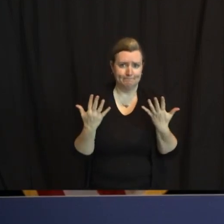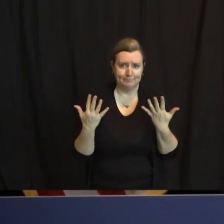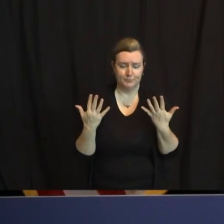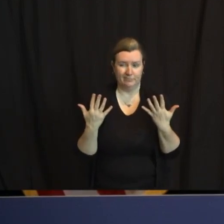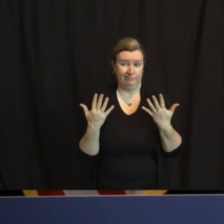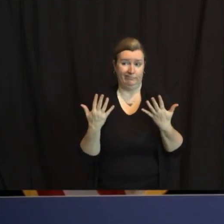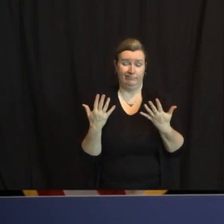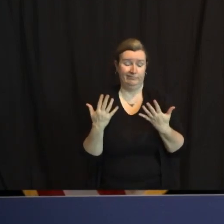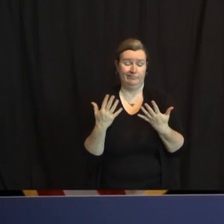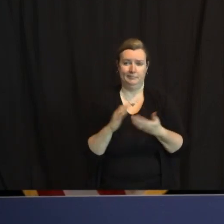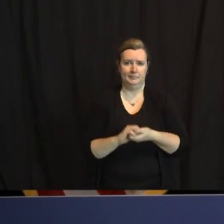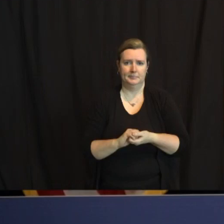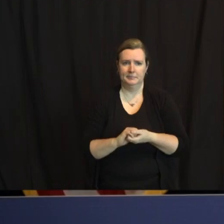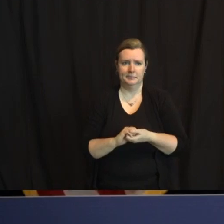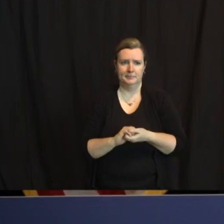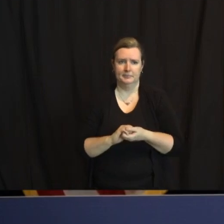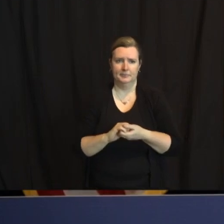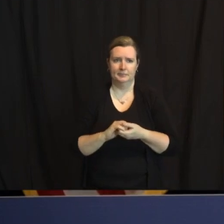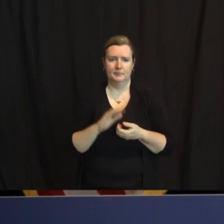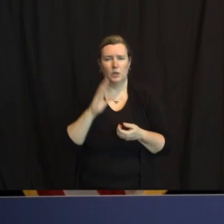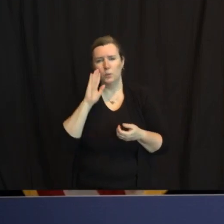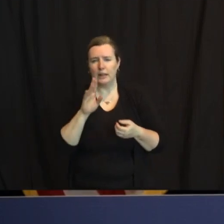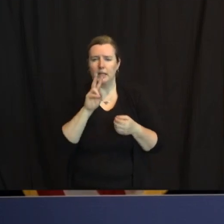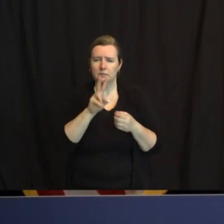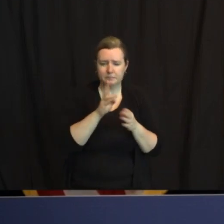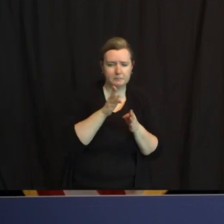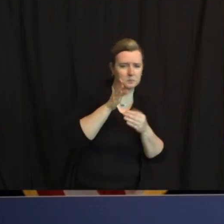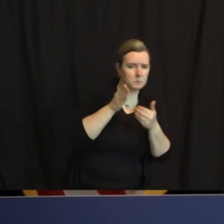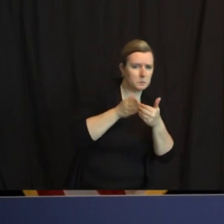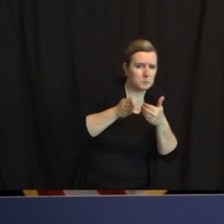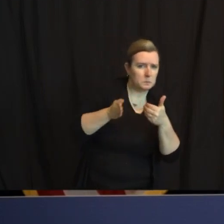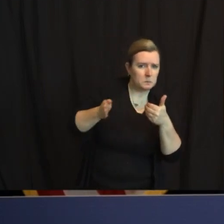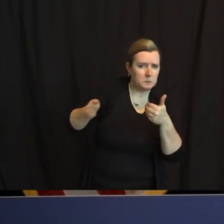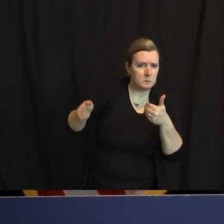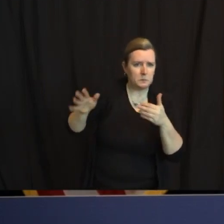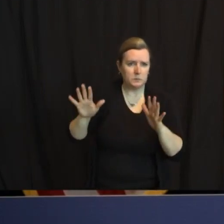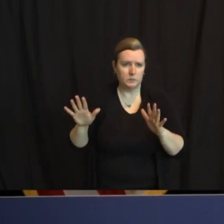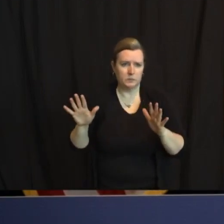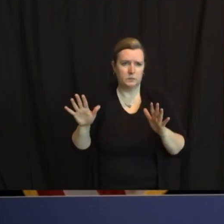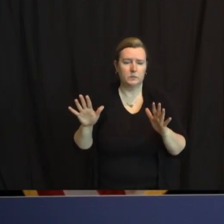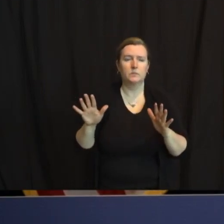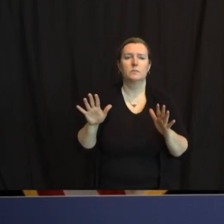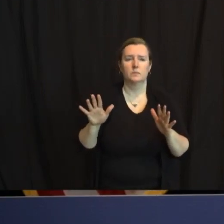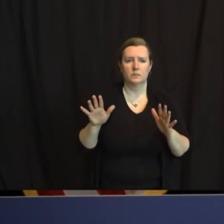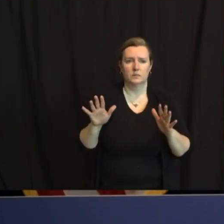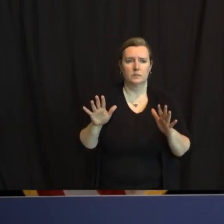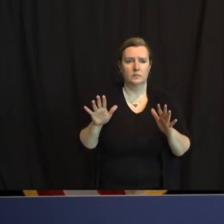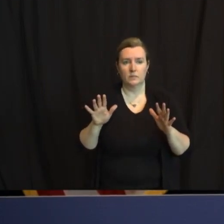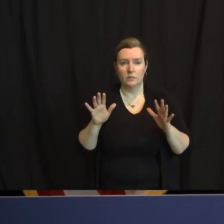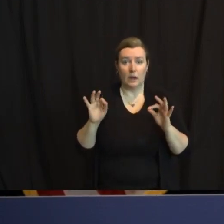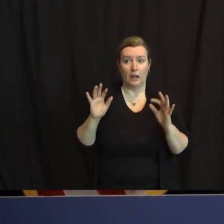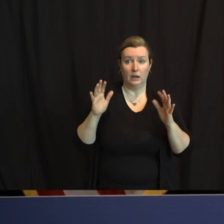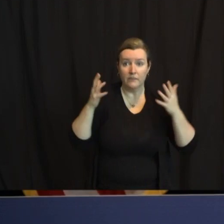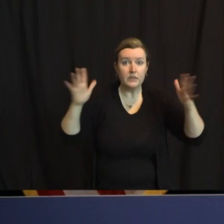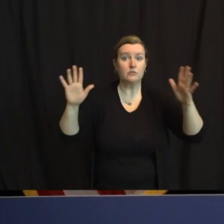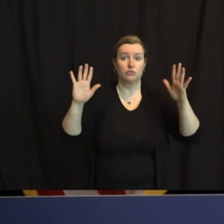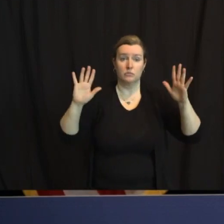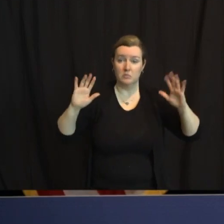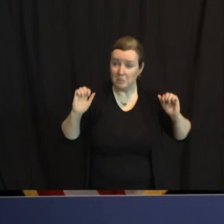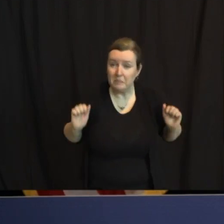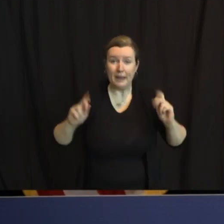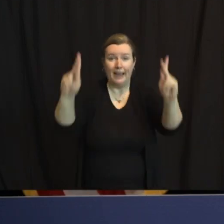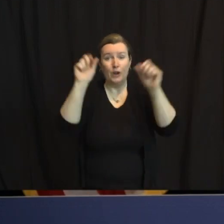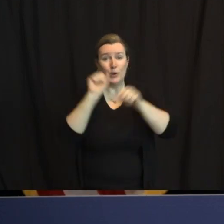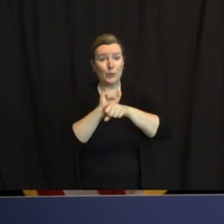iterative series of steps here. This is not going to be one moment in time that we're going to turn the lights, flip them back on. Somebody